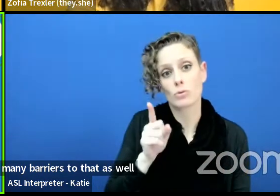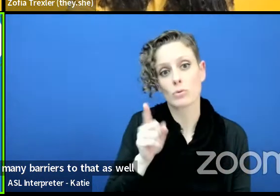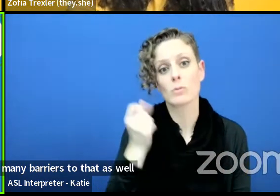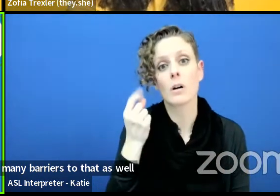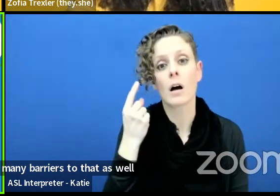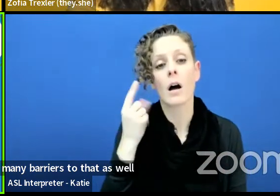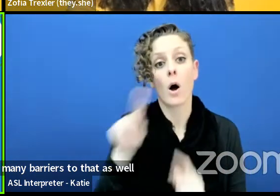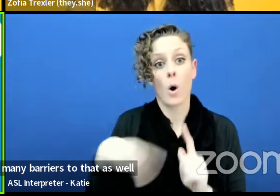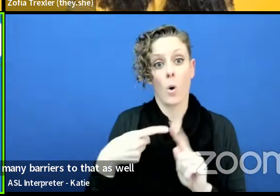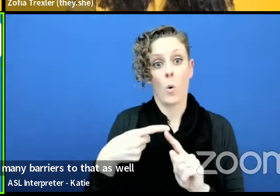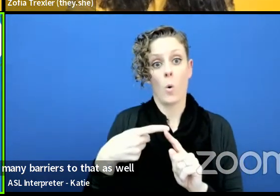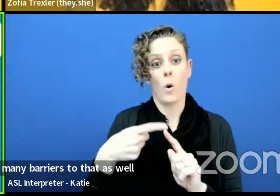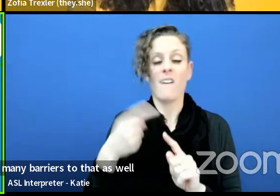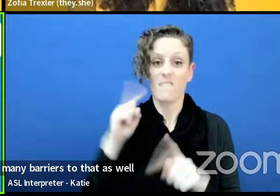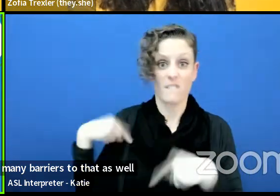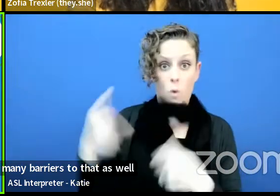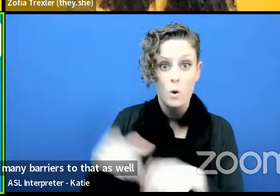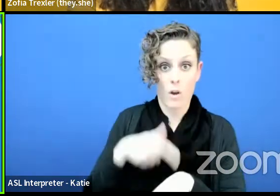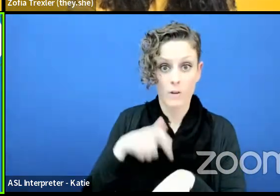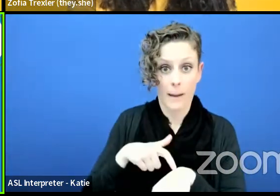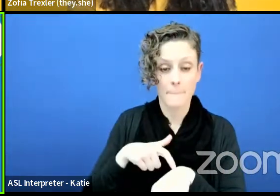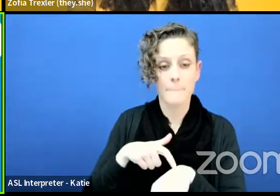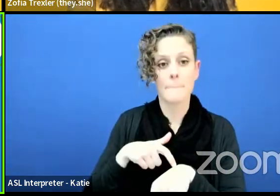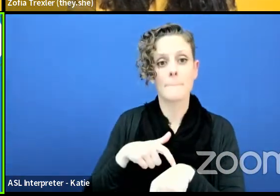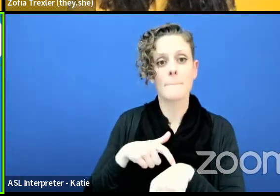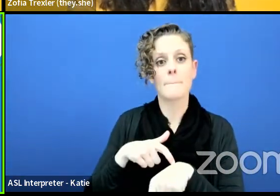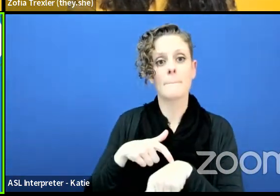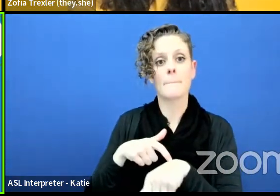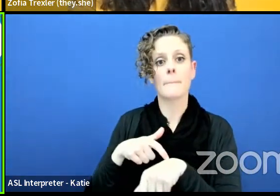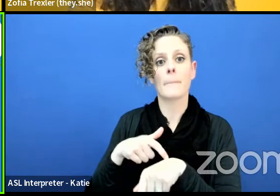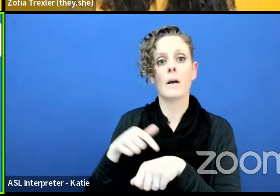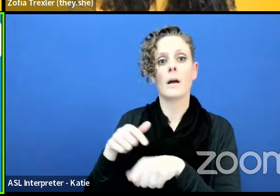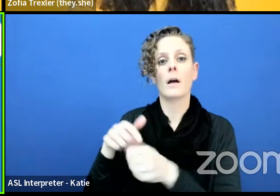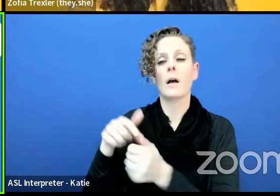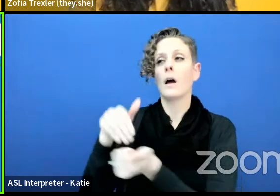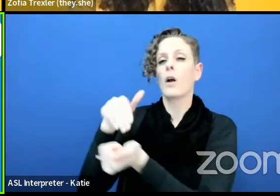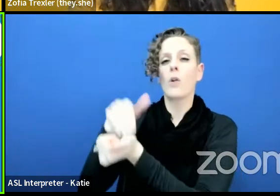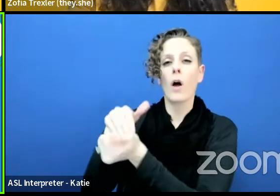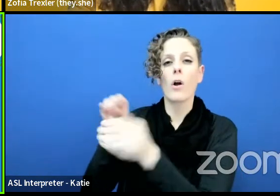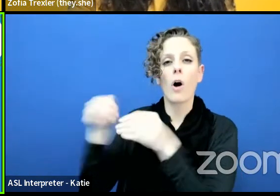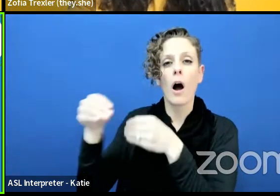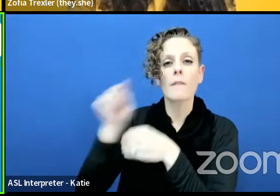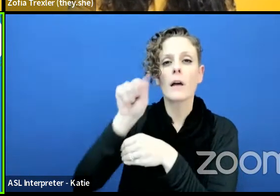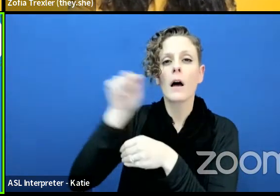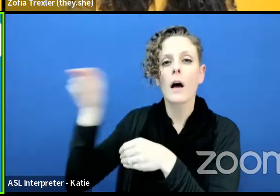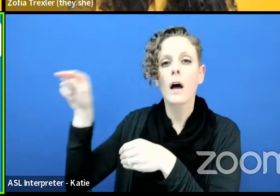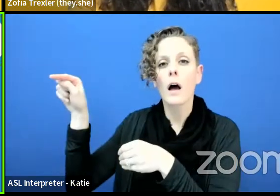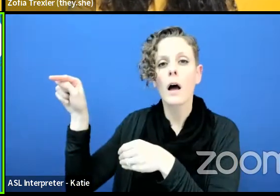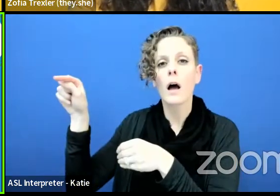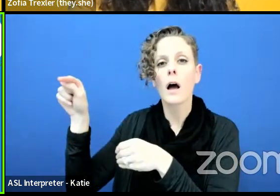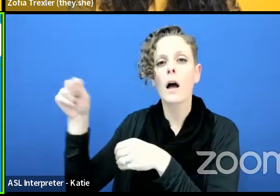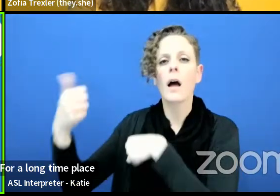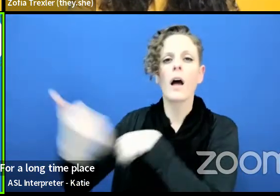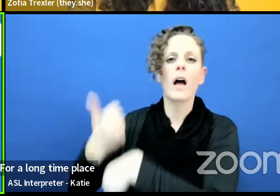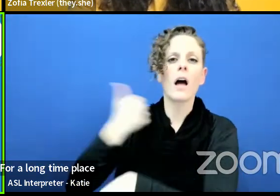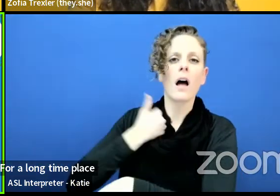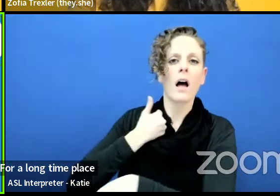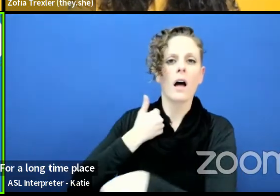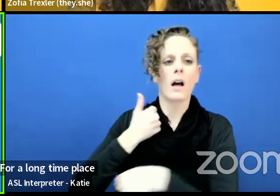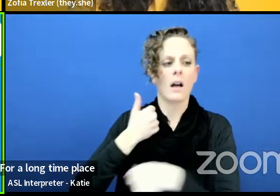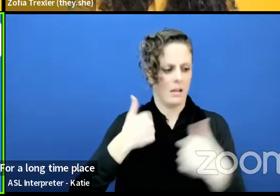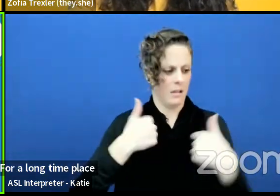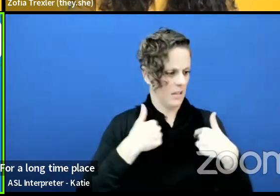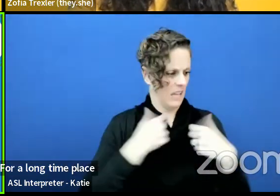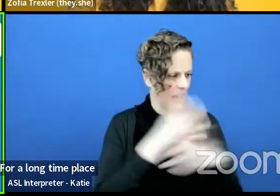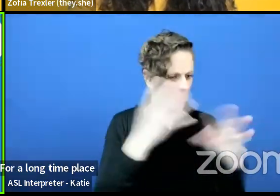when I was, for a long time, places make us believe that it's psychosomatic. There's nothing wrong with us, it's in our head, but they can't walk